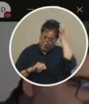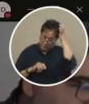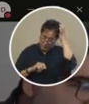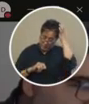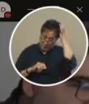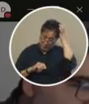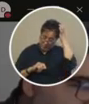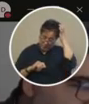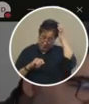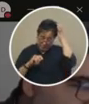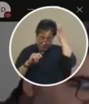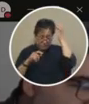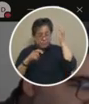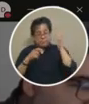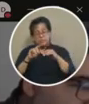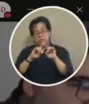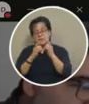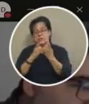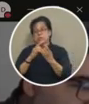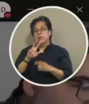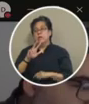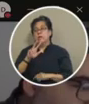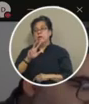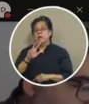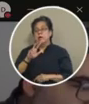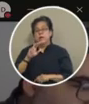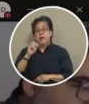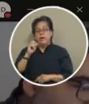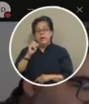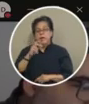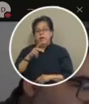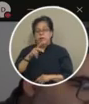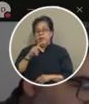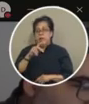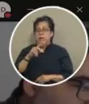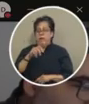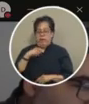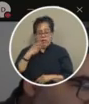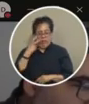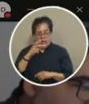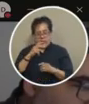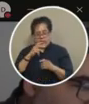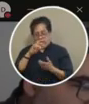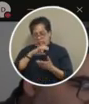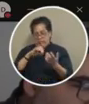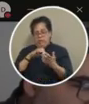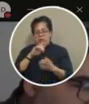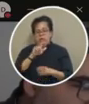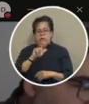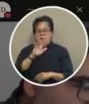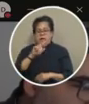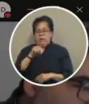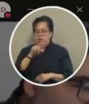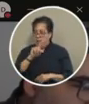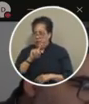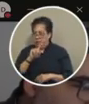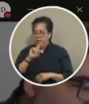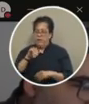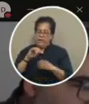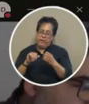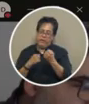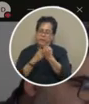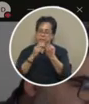Mayor, may I respond? Yes, you may. Oh, so on 25, I see what the confusion is now. On 25.1, that's where all the